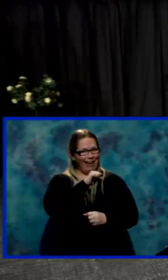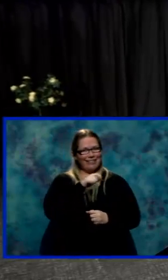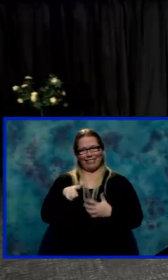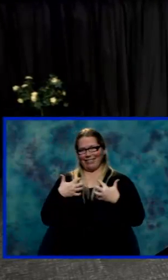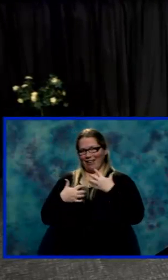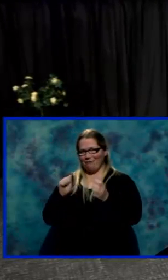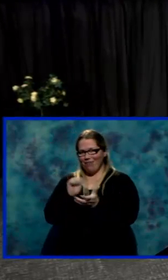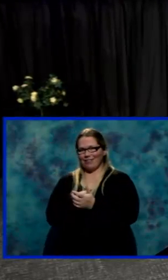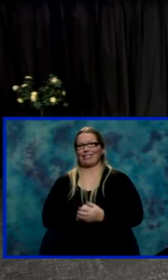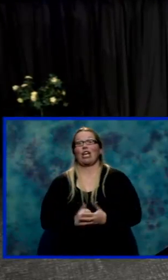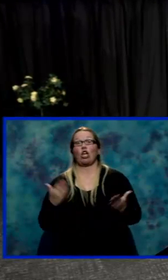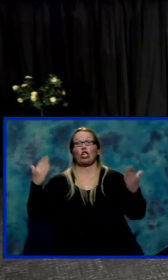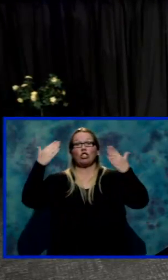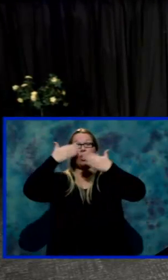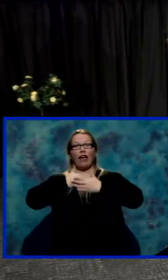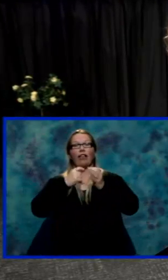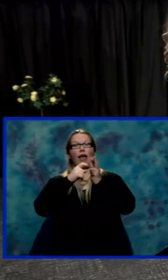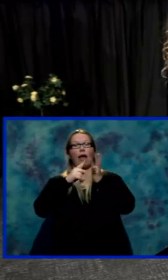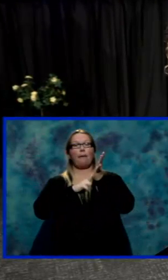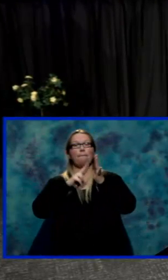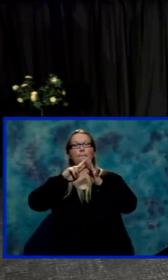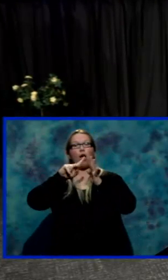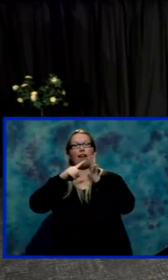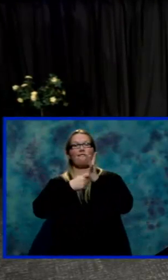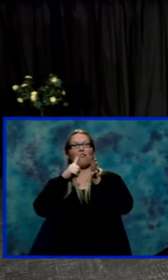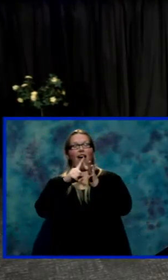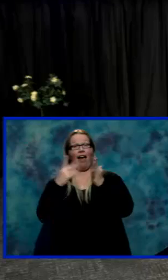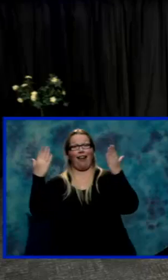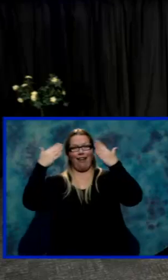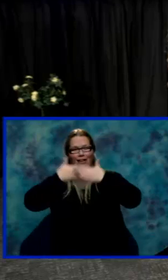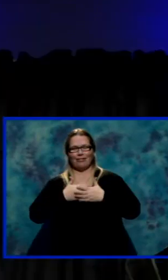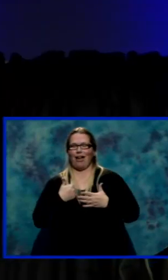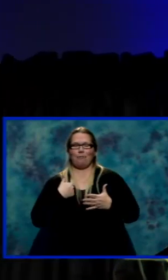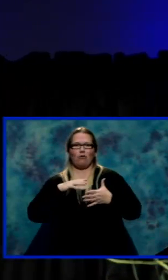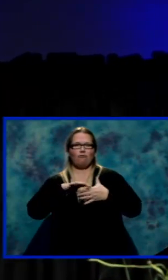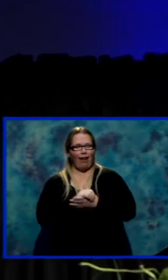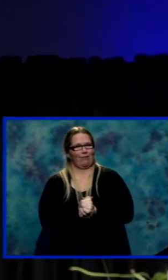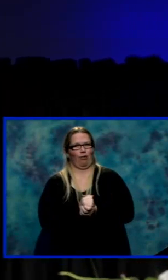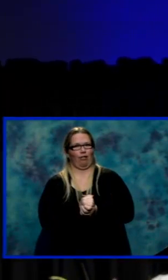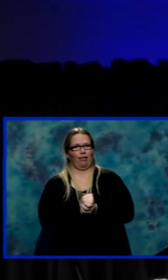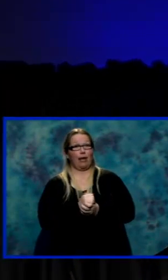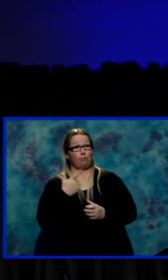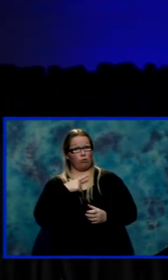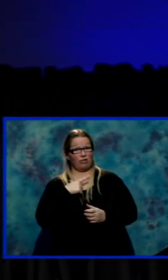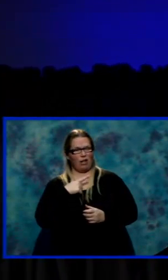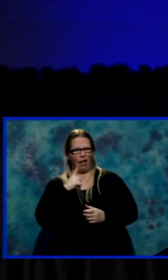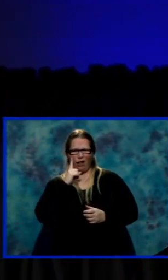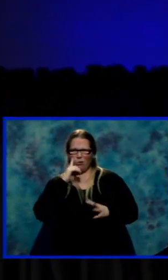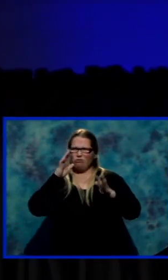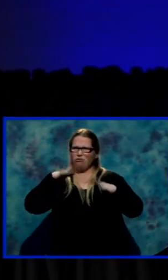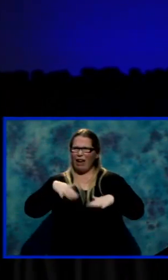Claire? Tonight is the bonfire night. I'm so grateful though because, you know, it rained. What day was